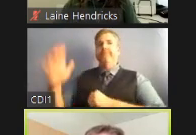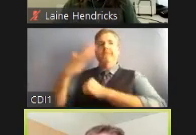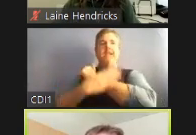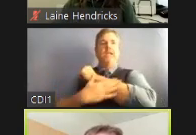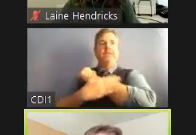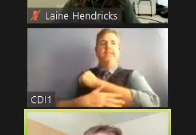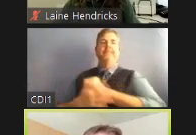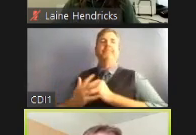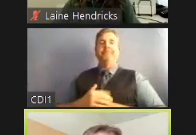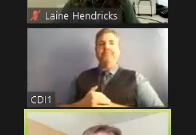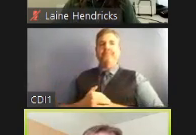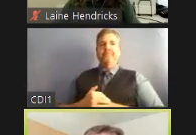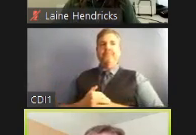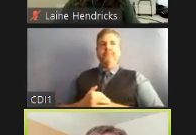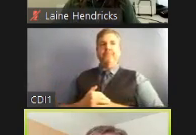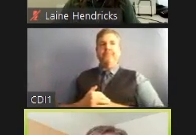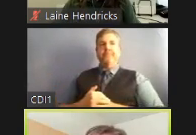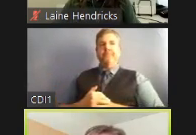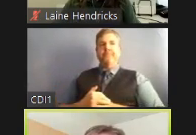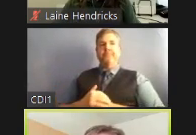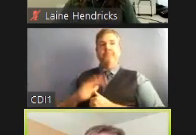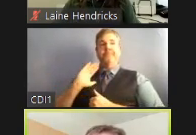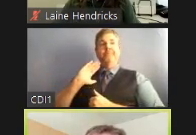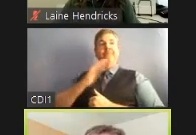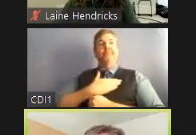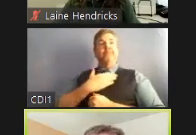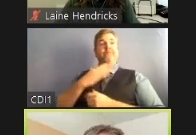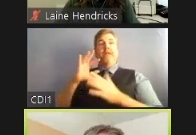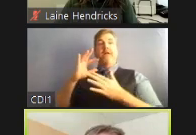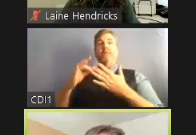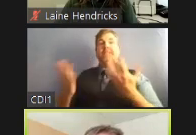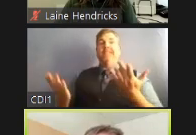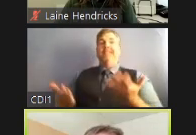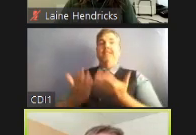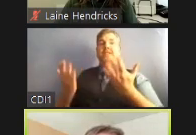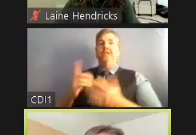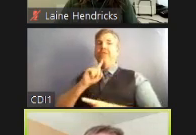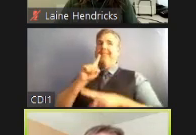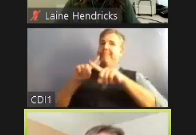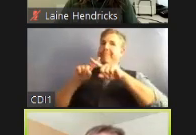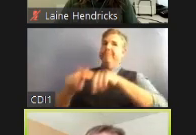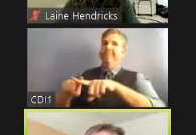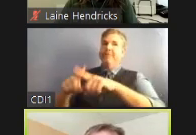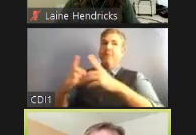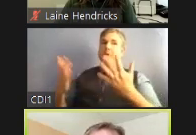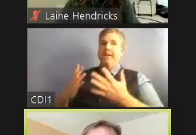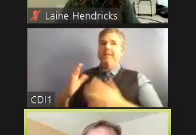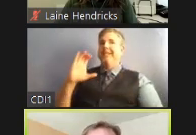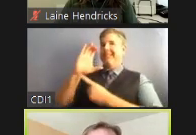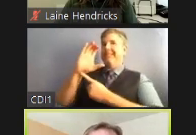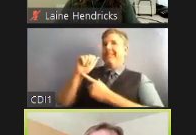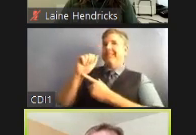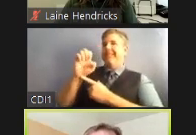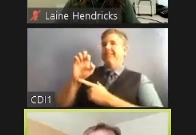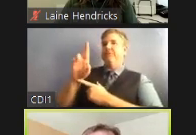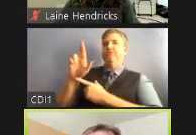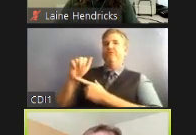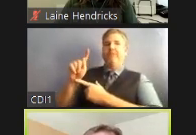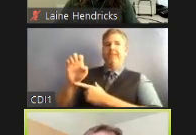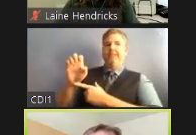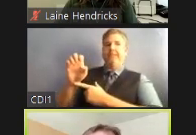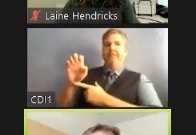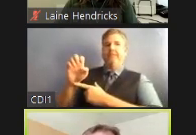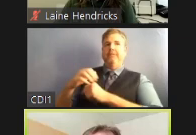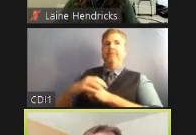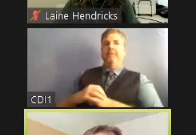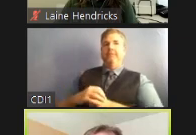our options are really determined primarily by our case rates. So just to review that with you briefly, we have case rates, when we have case